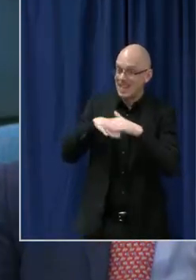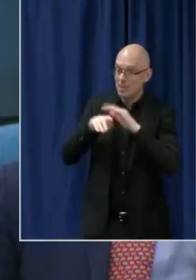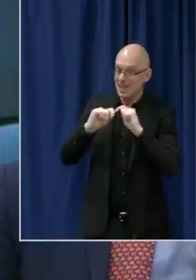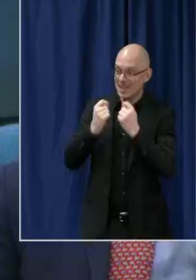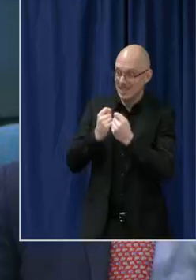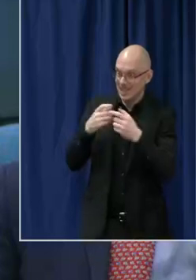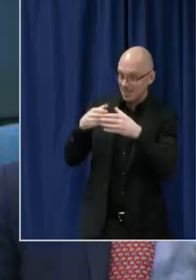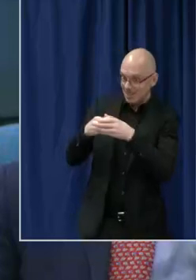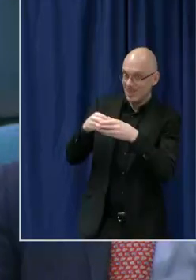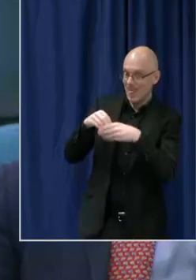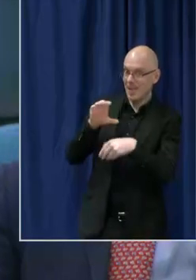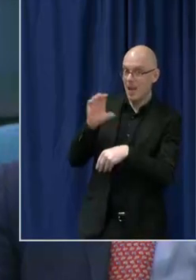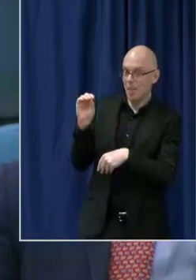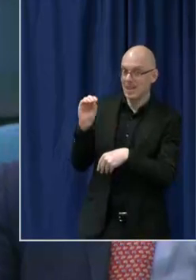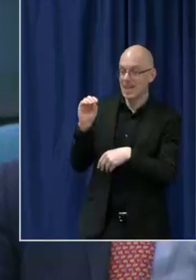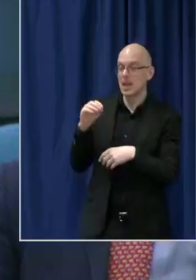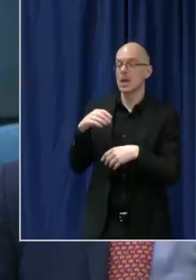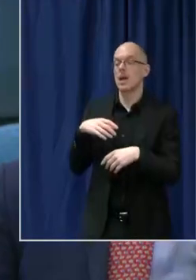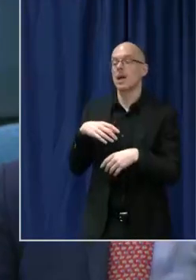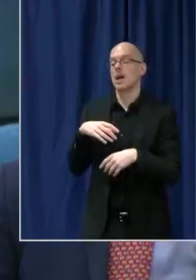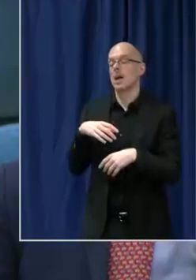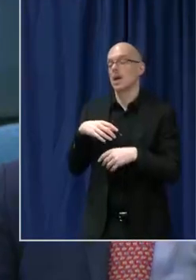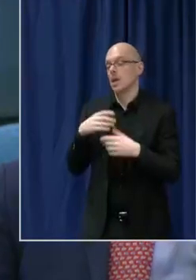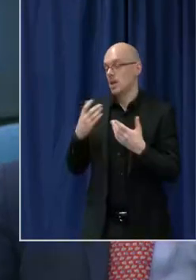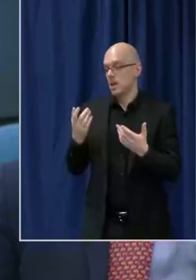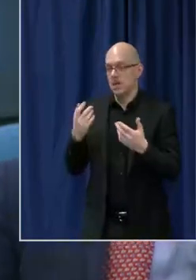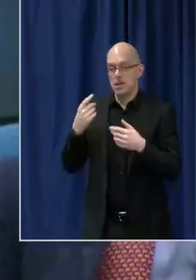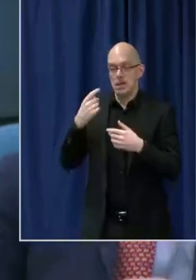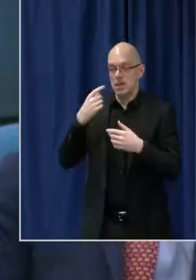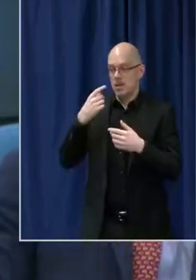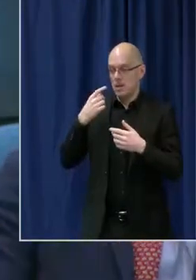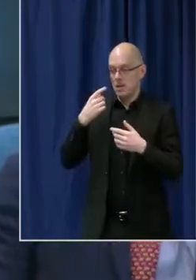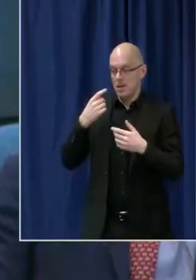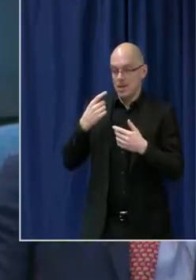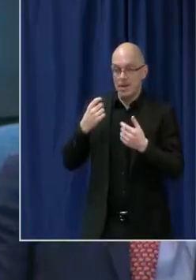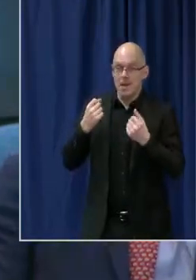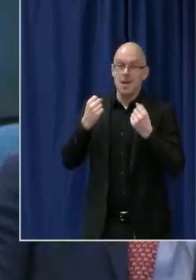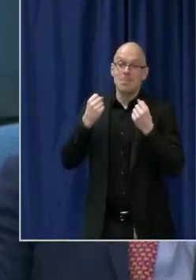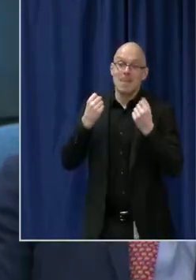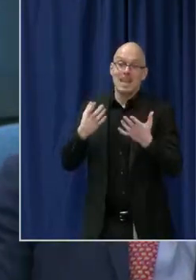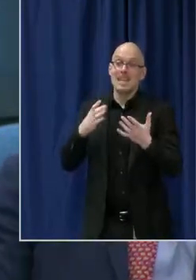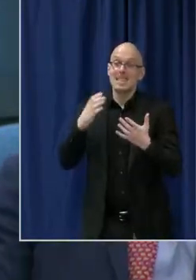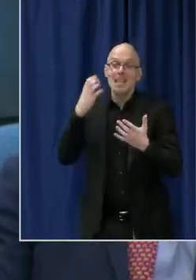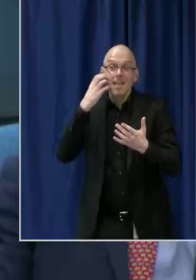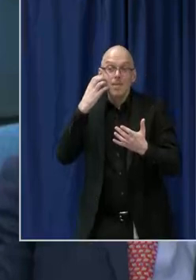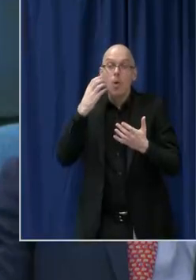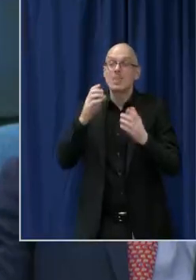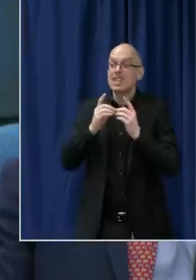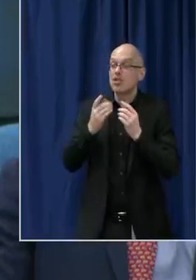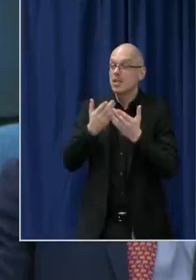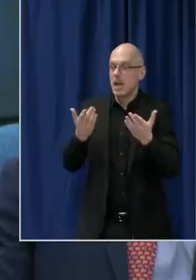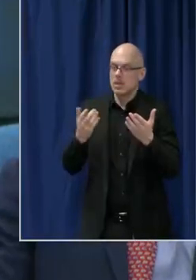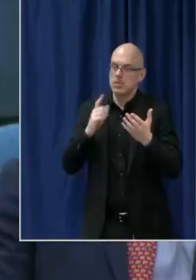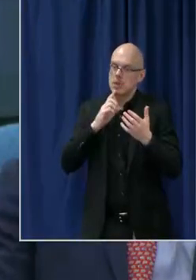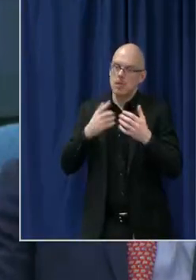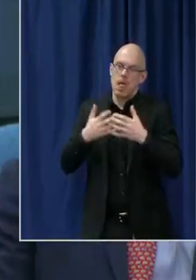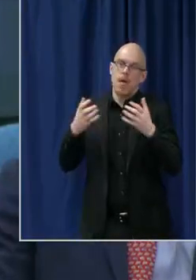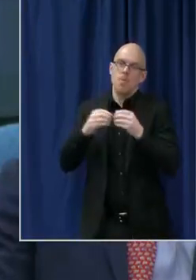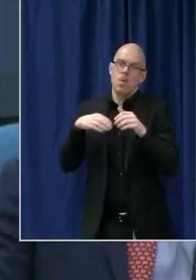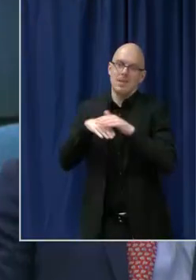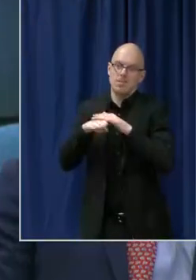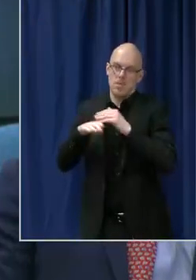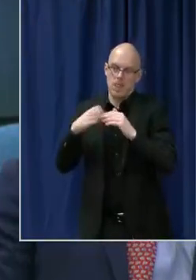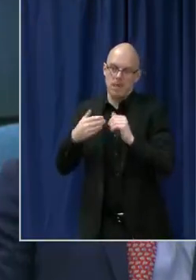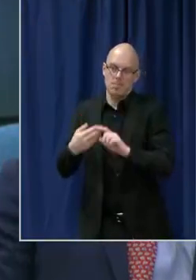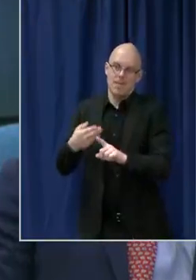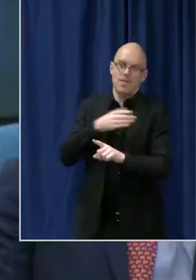teams, and cell phones and other mobile and digital devices are far more accessible than they were without that law, but there are